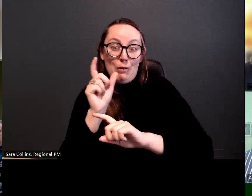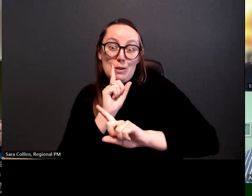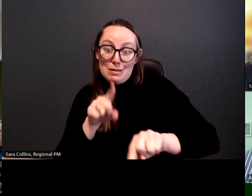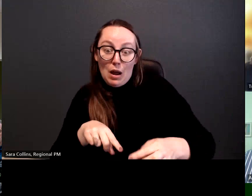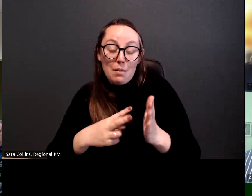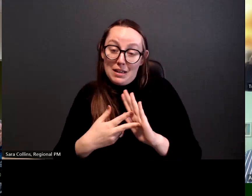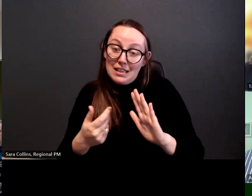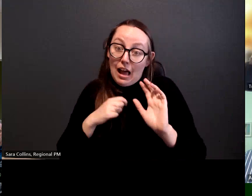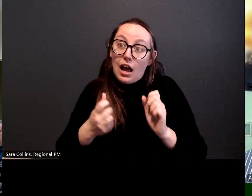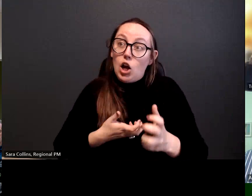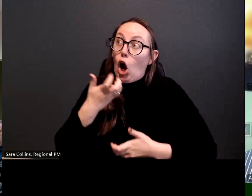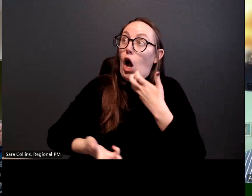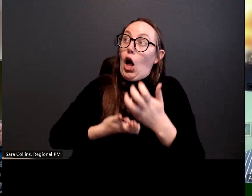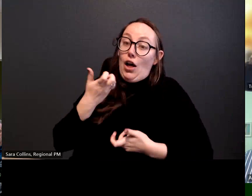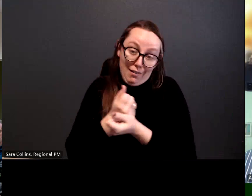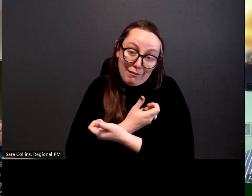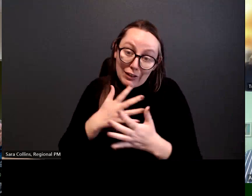Good.